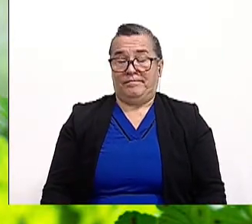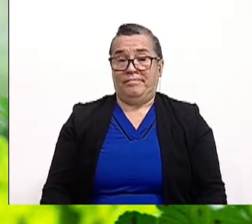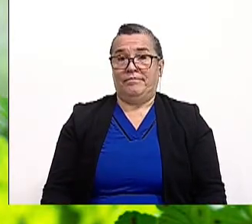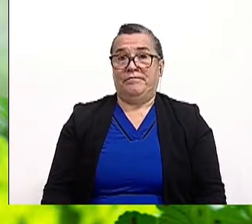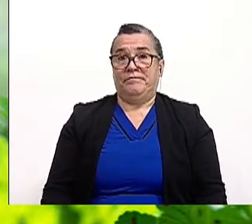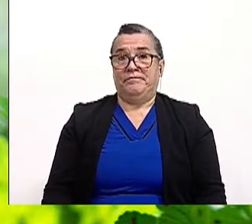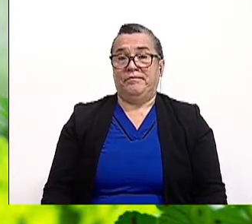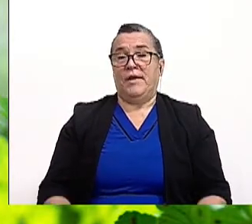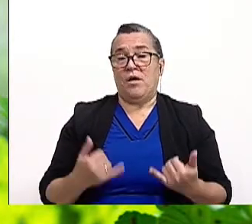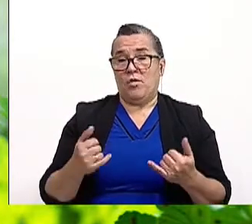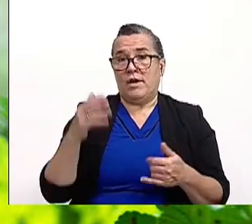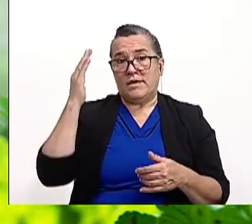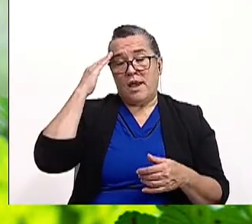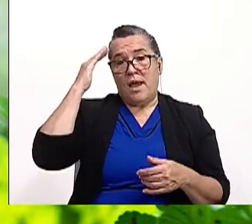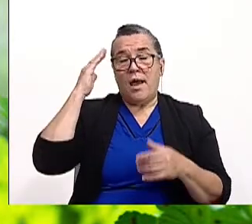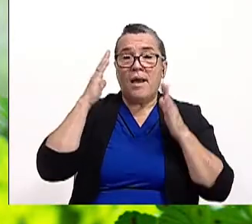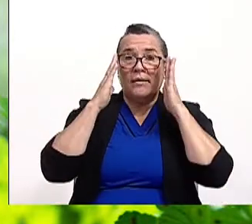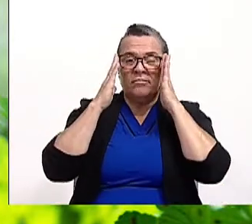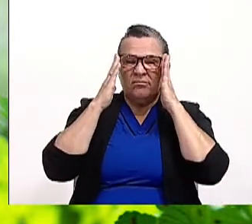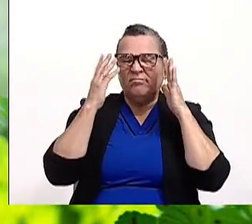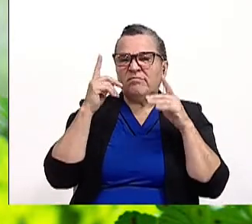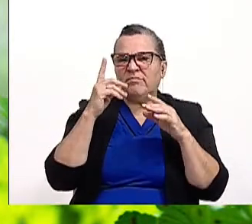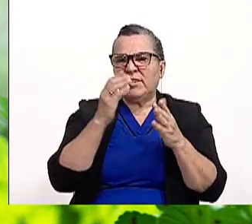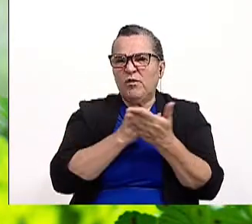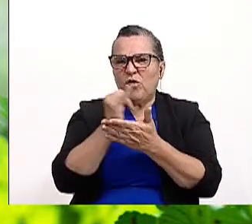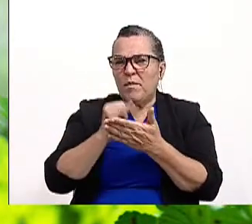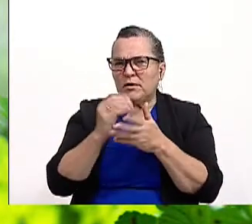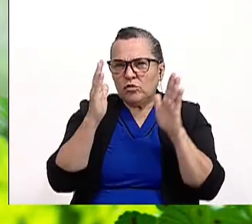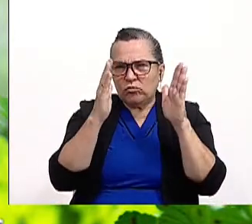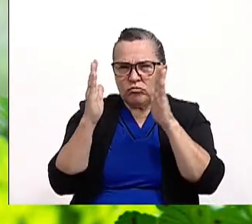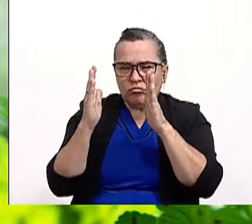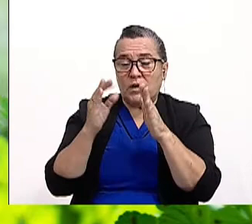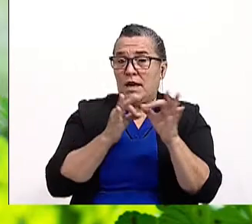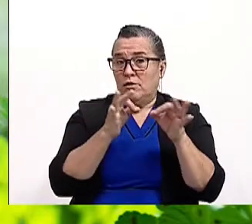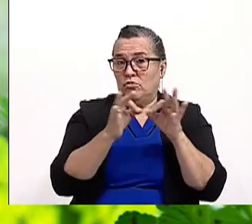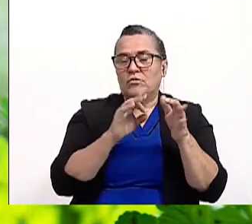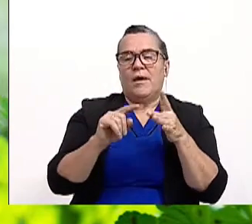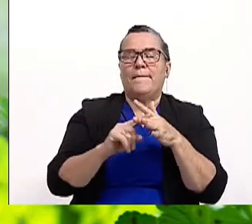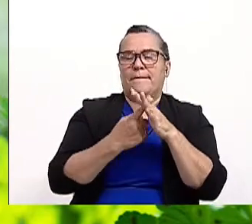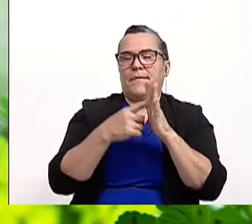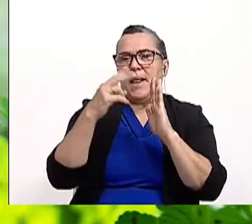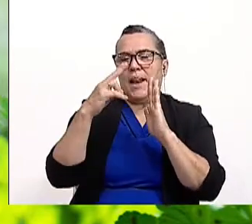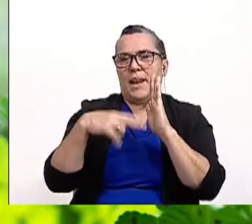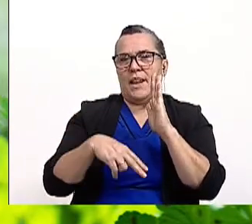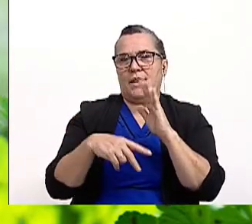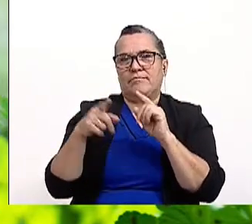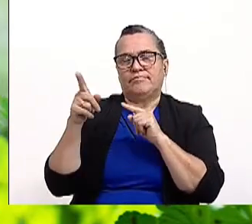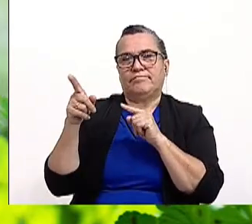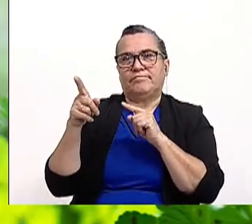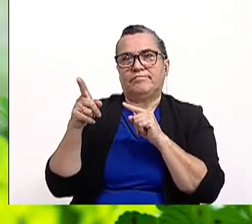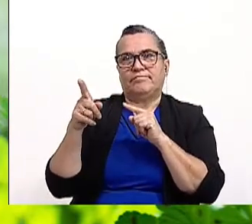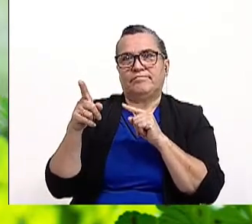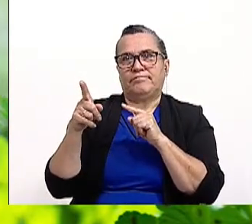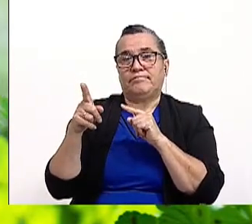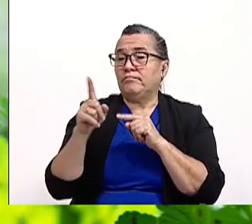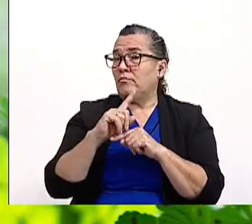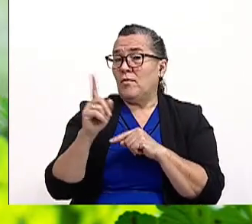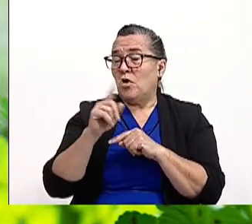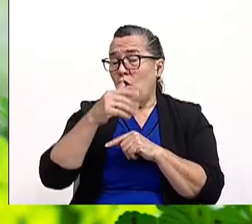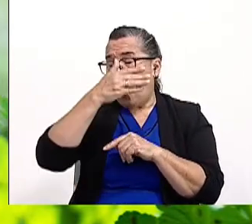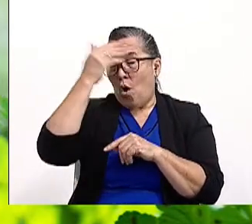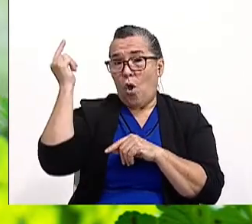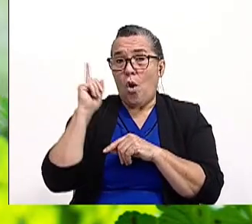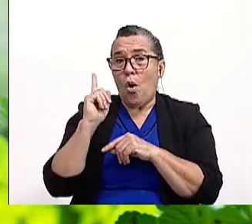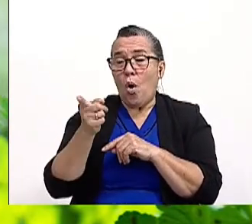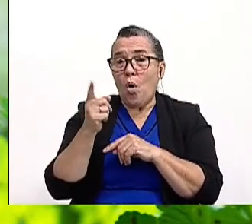Okay, now that you know important information and you know the instructions, let's start reading for the first time. Do not forget